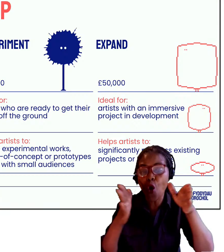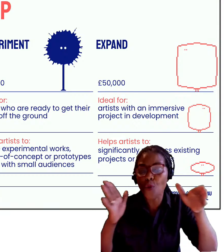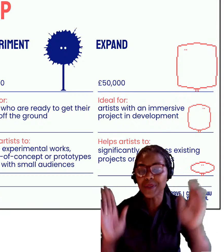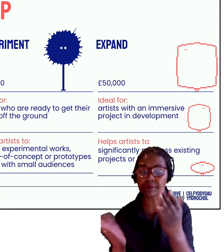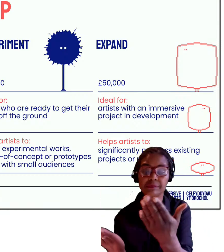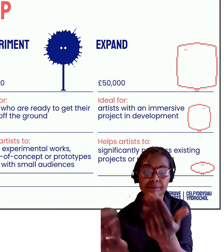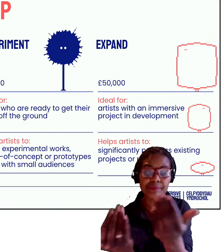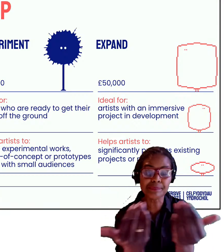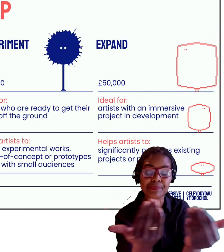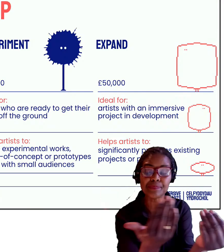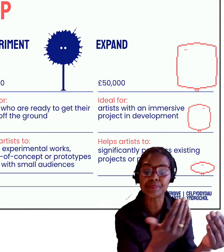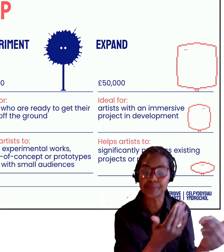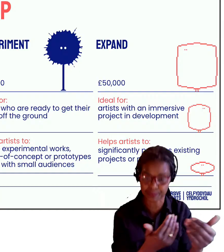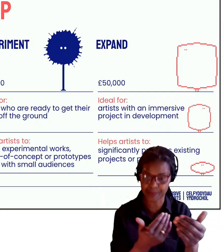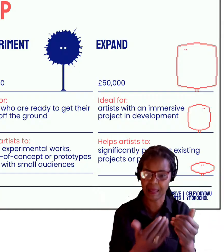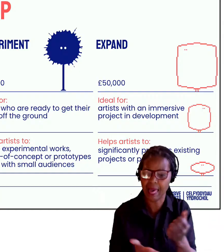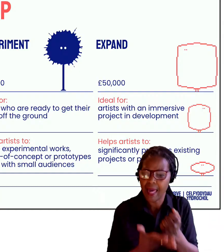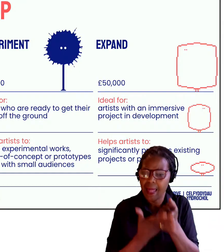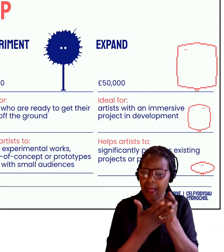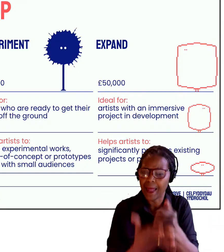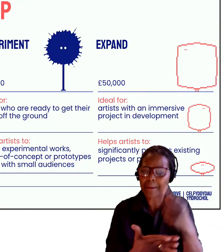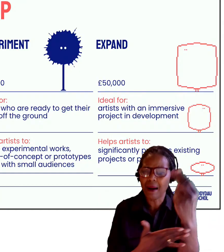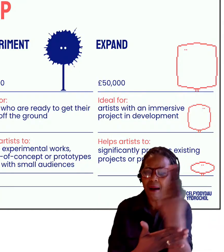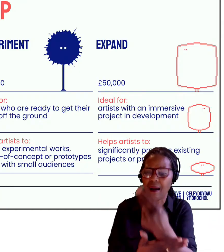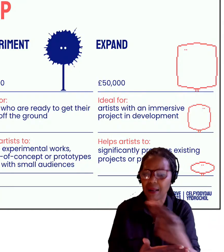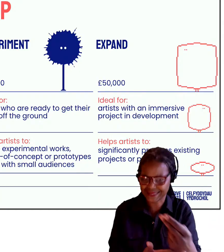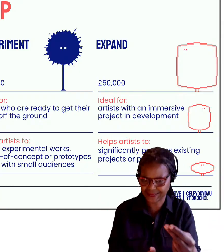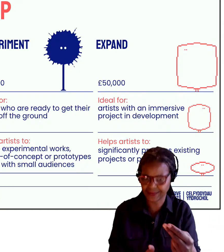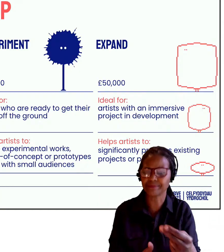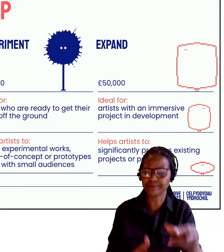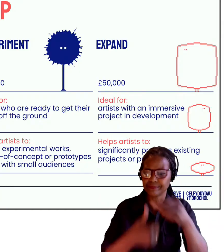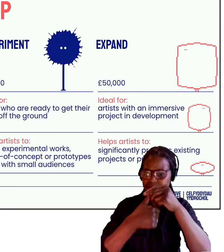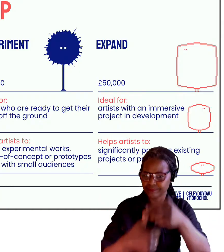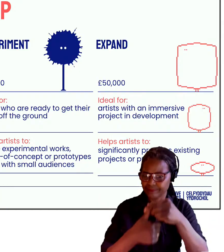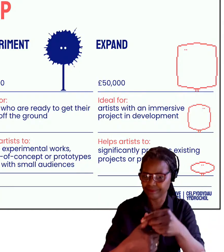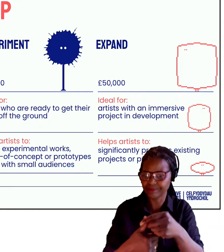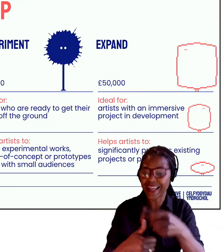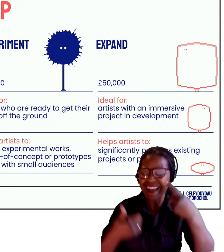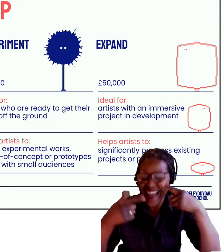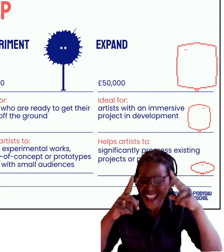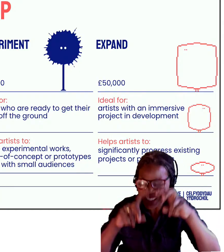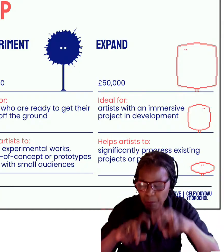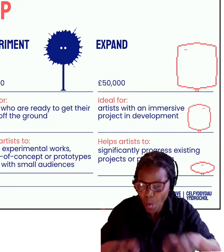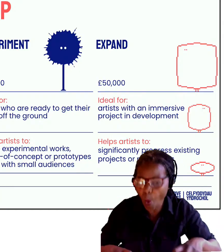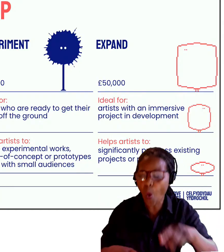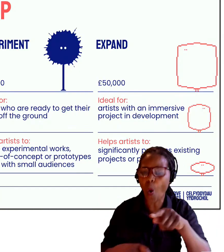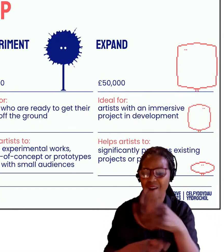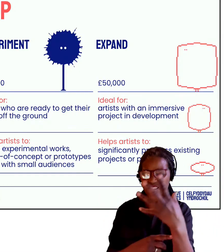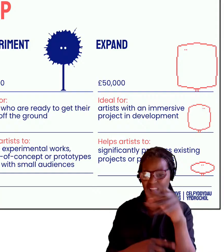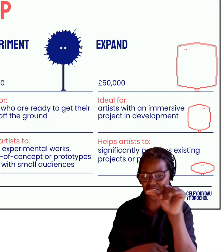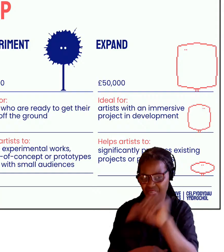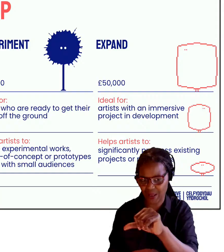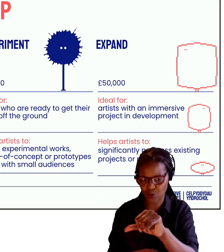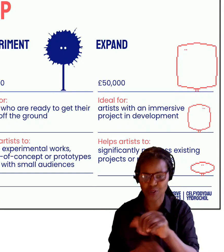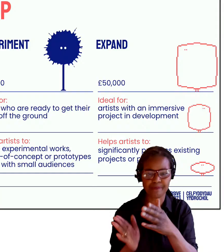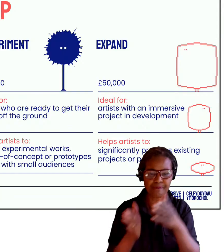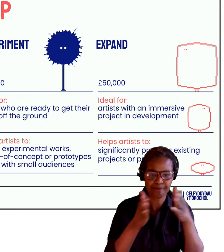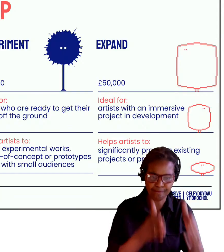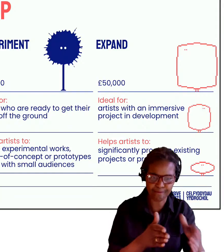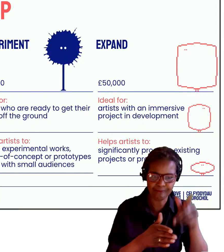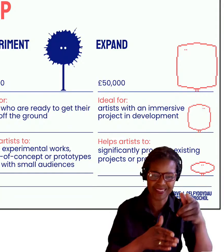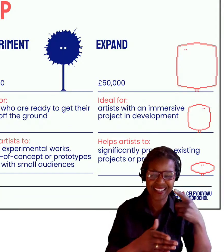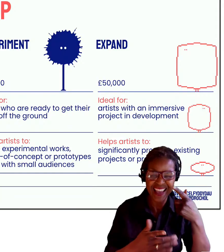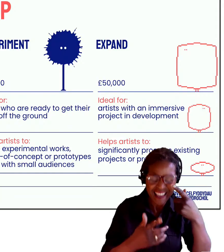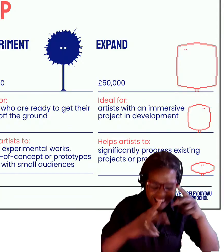their immersive arts journey. They are Explore, £5,000, Experiment, £20,000,